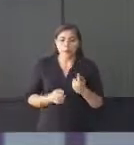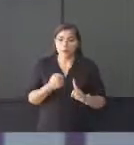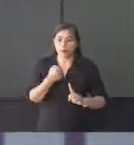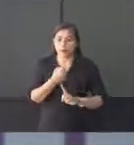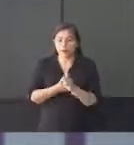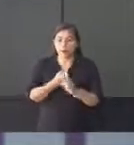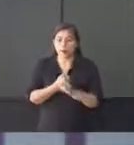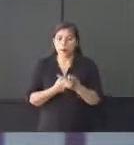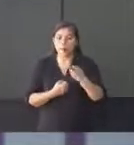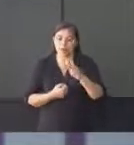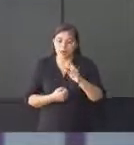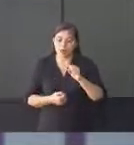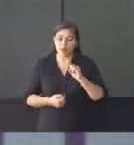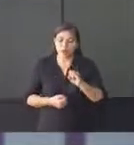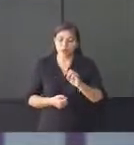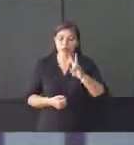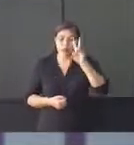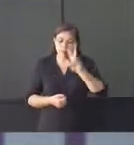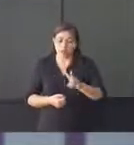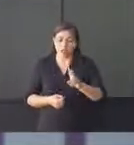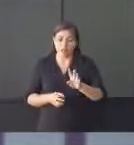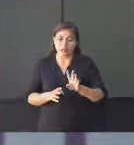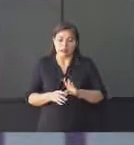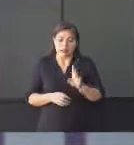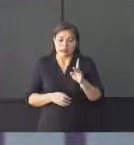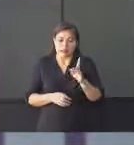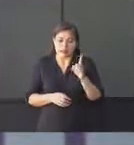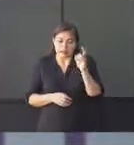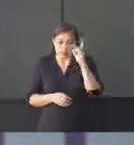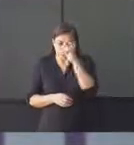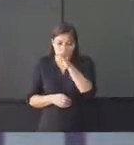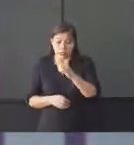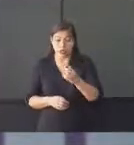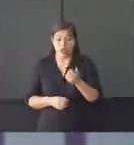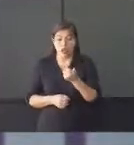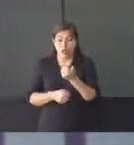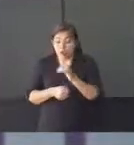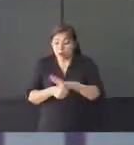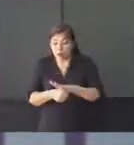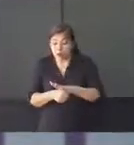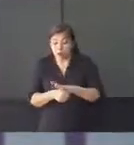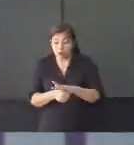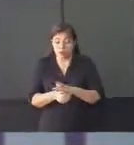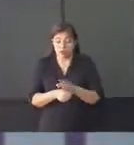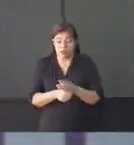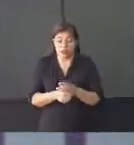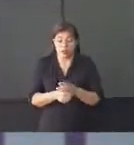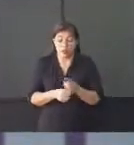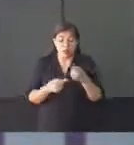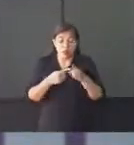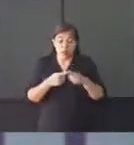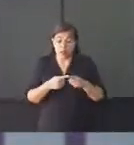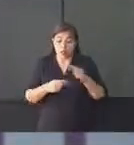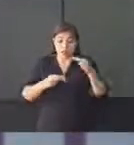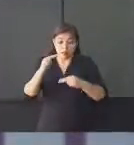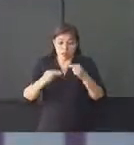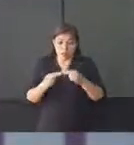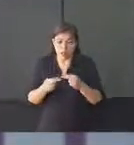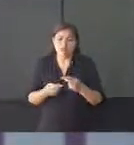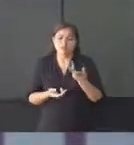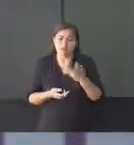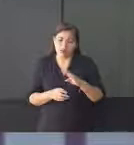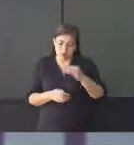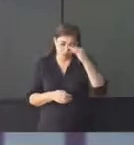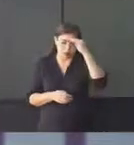they are not a problem, but rather an actual challenge that our administrations at multiple levels should be able